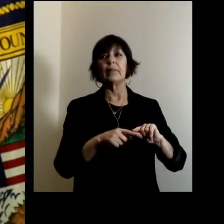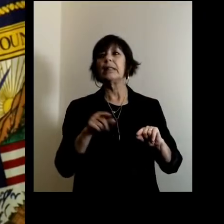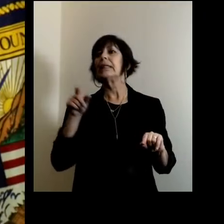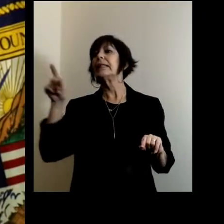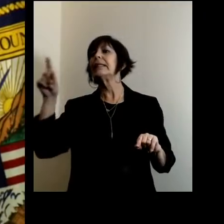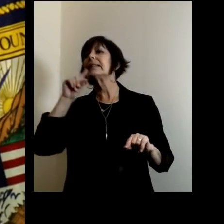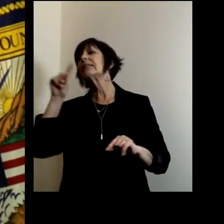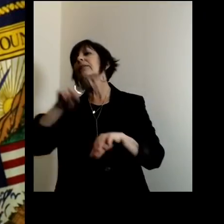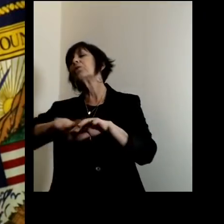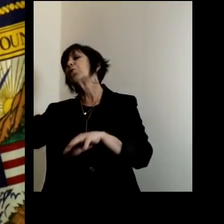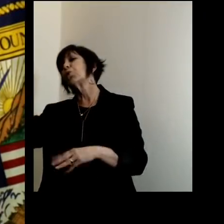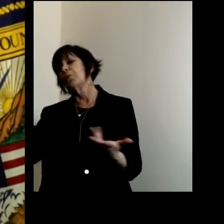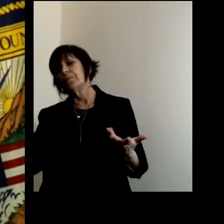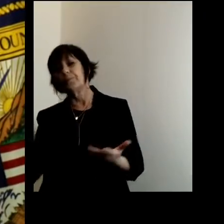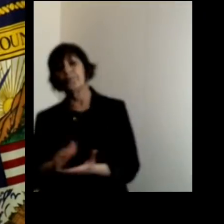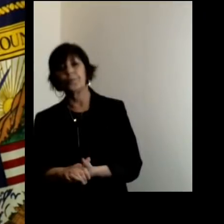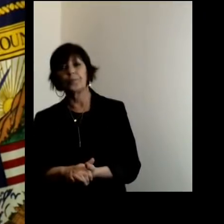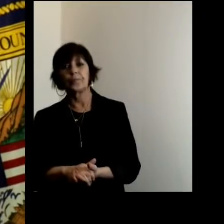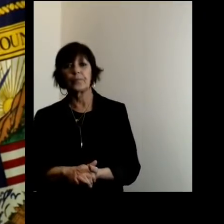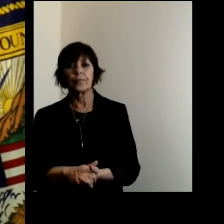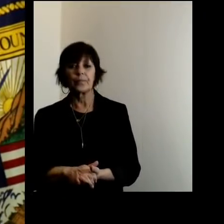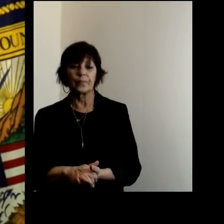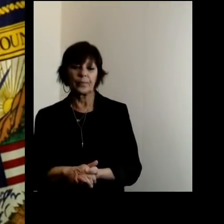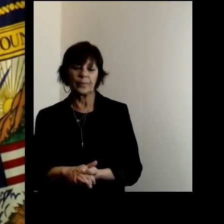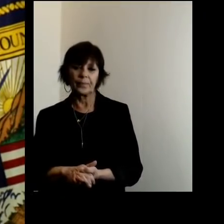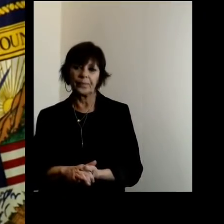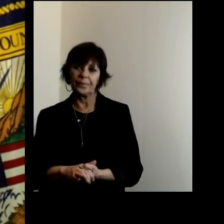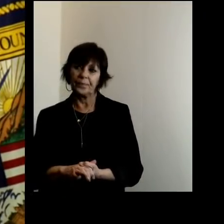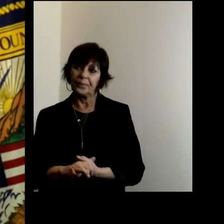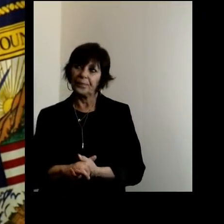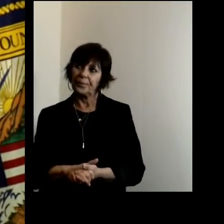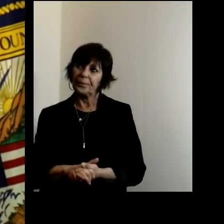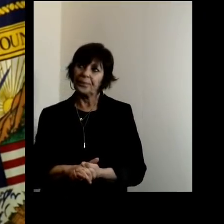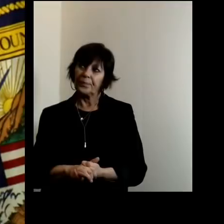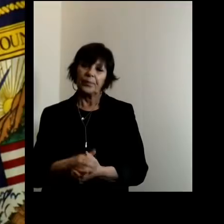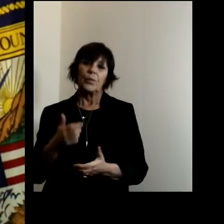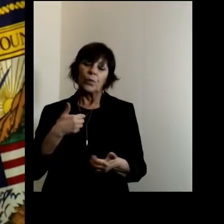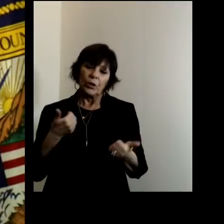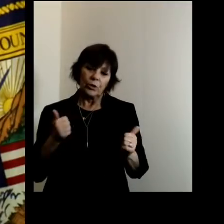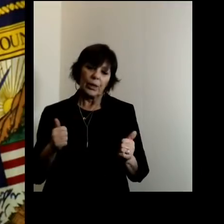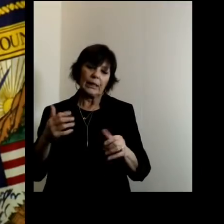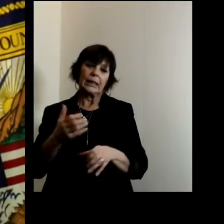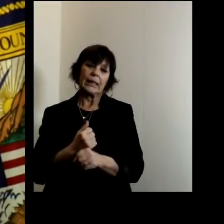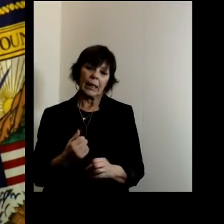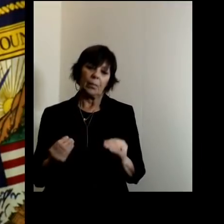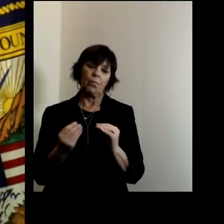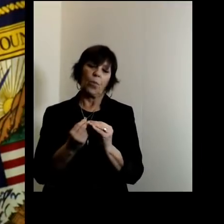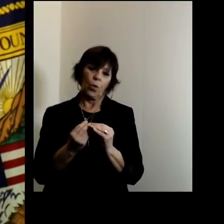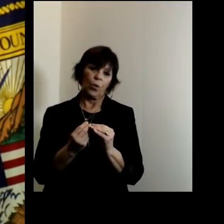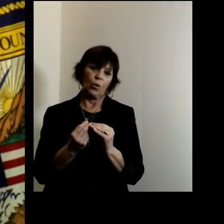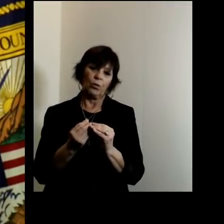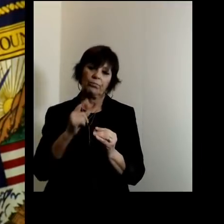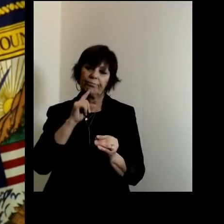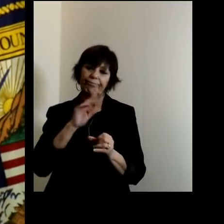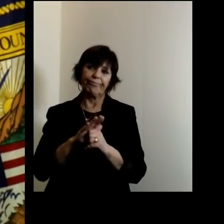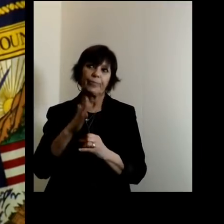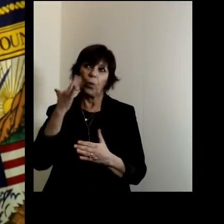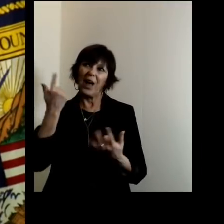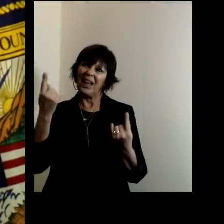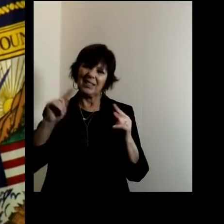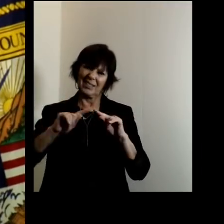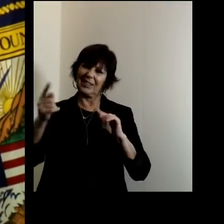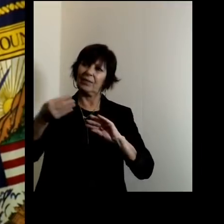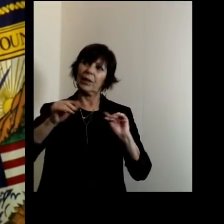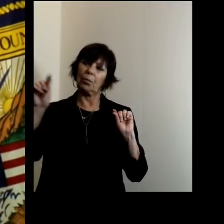day. The state does a 24-hour period announcing it on a particular day. We are trying to get further confirmation as to why there sometimes are